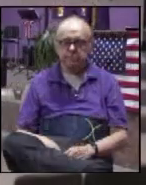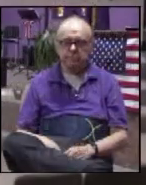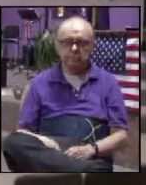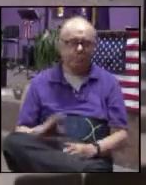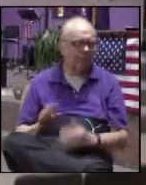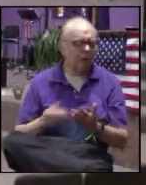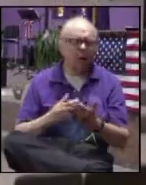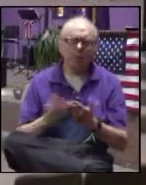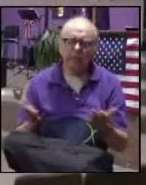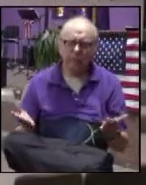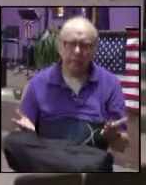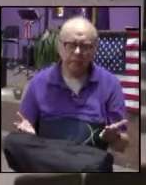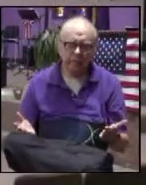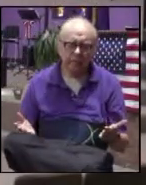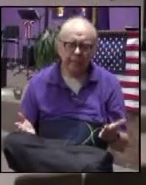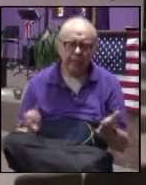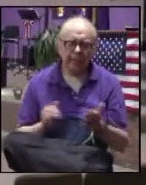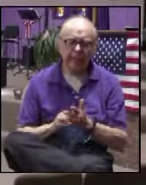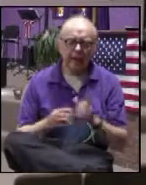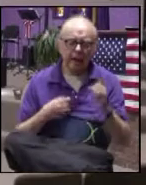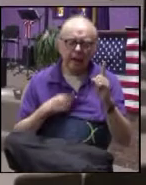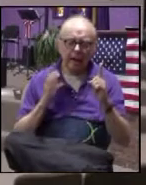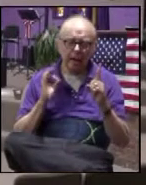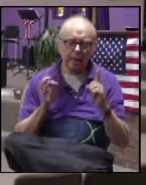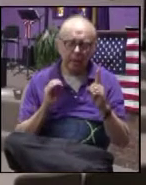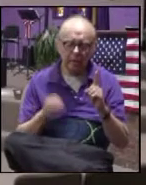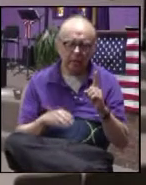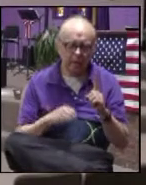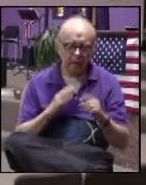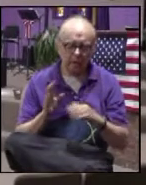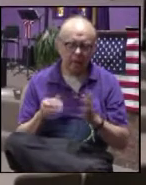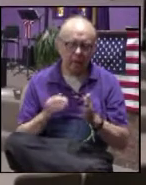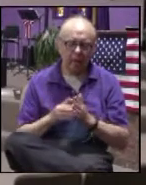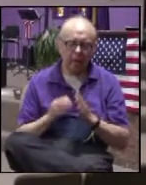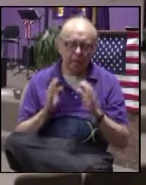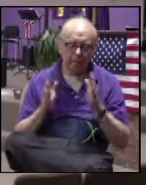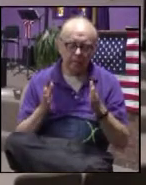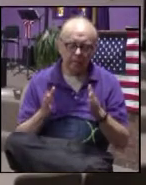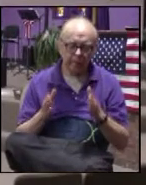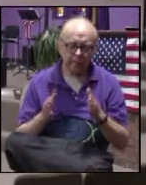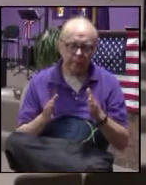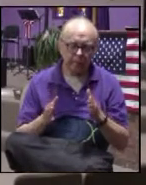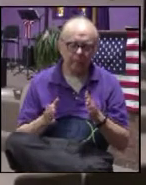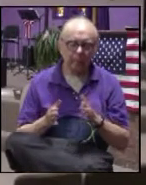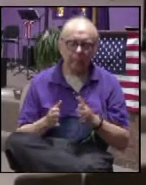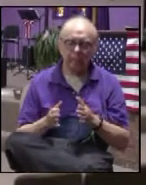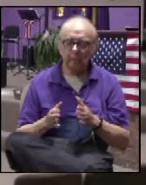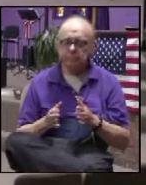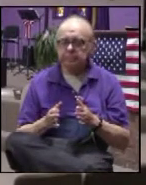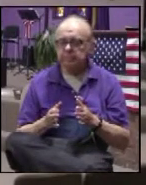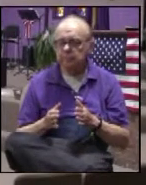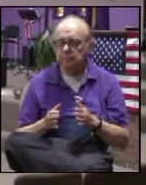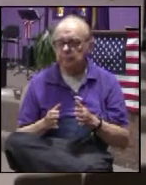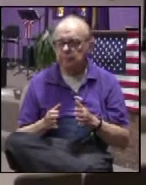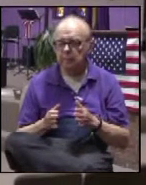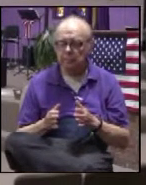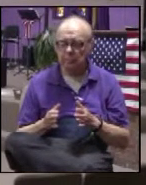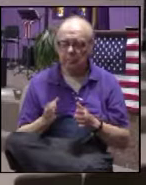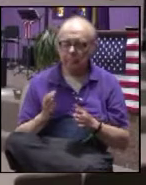All the things that I taught you. So the whole center of this, ladies and gentlemen, is this,